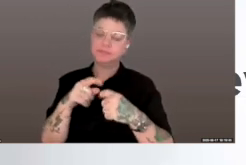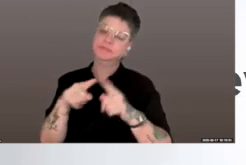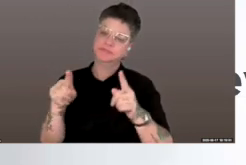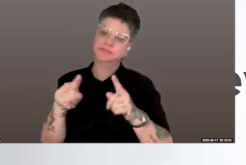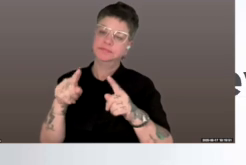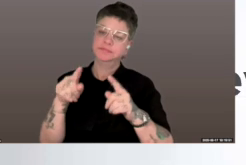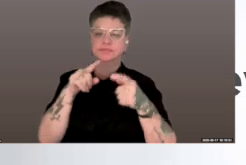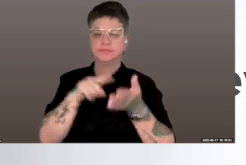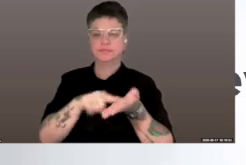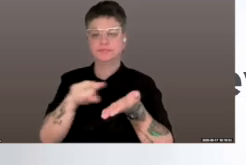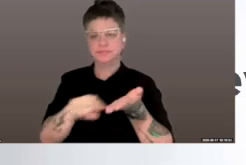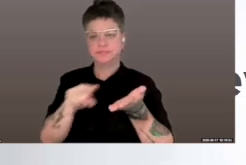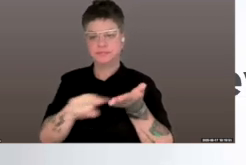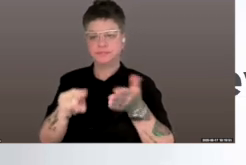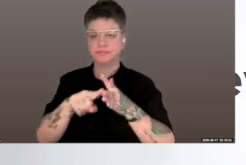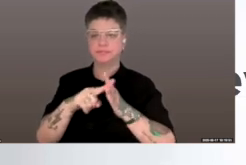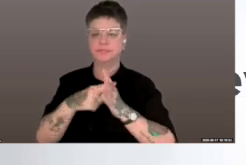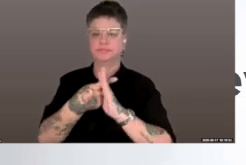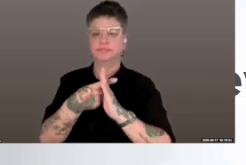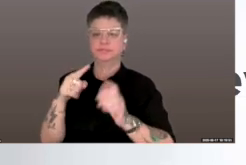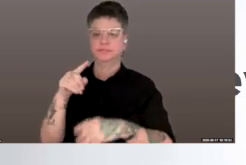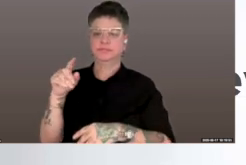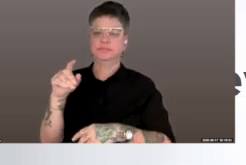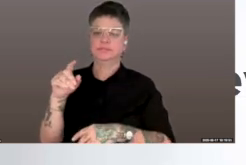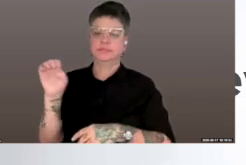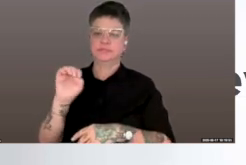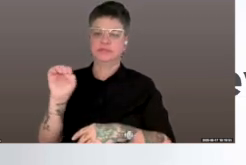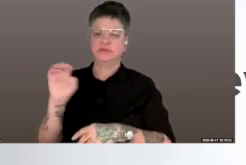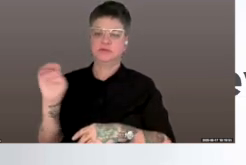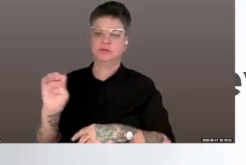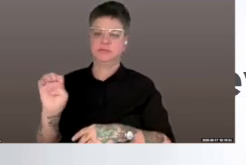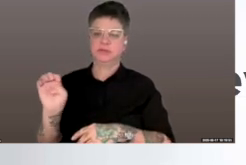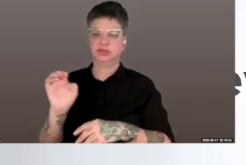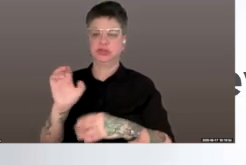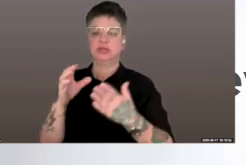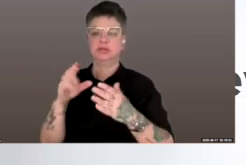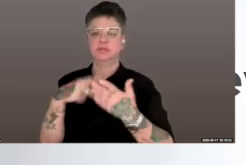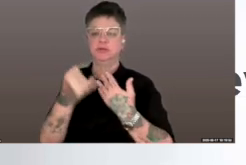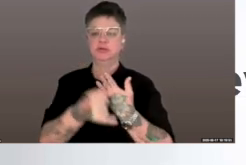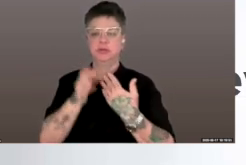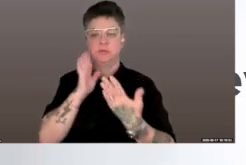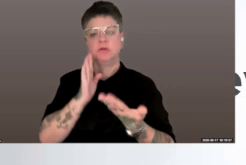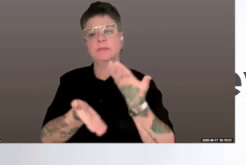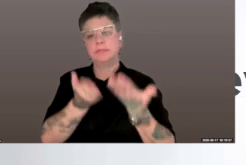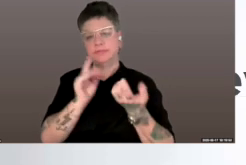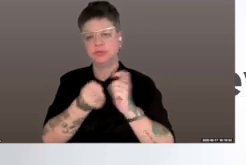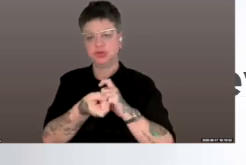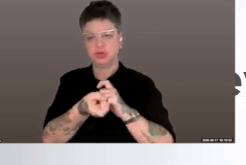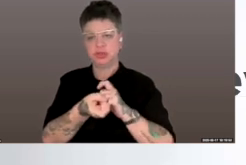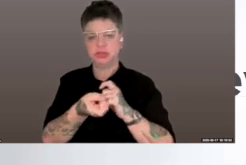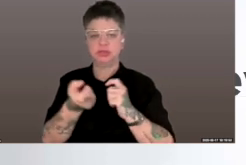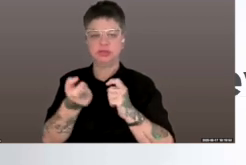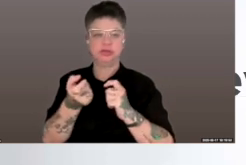requirements for ZAP. If because of an individual's involvement in our equity-focused purchase